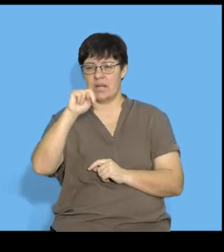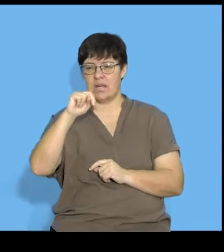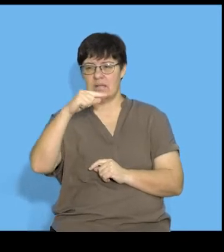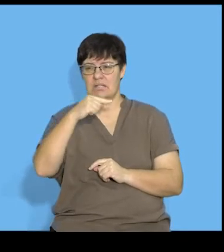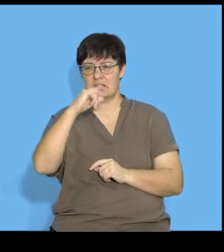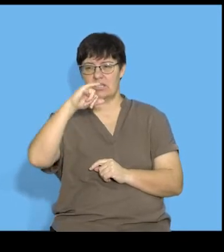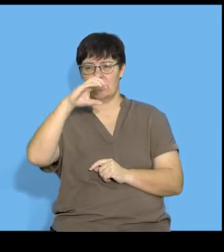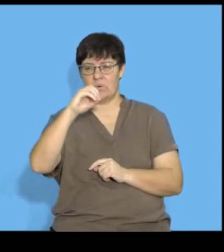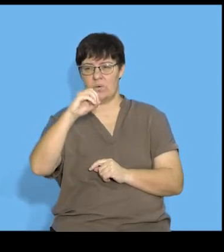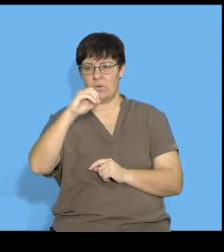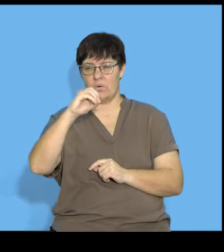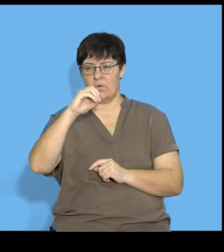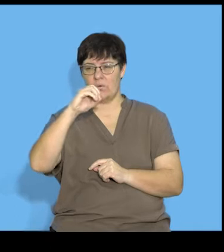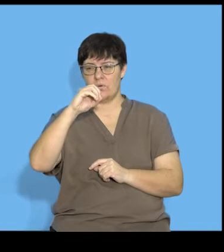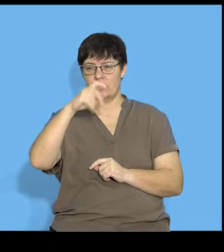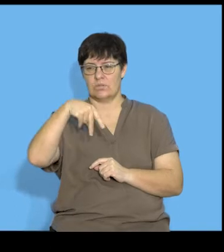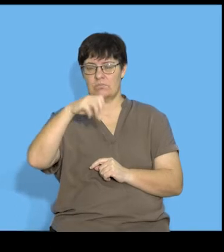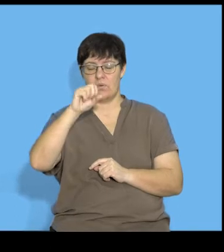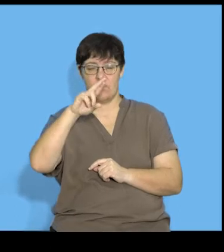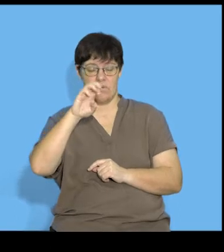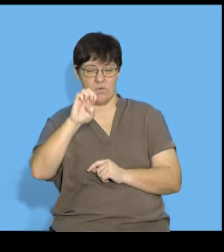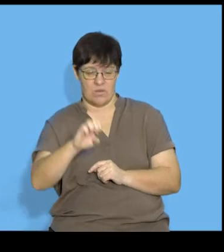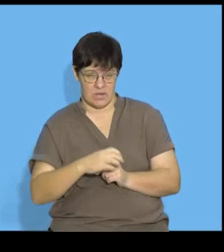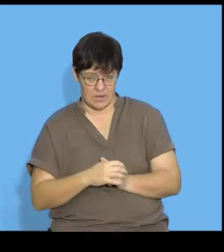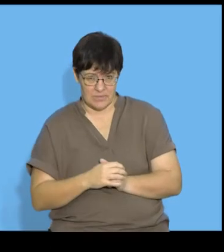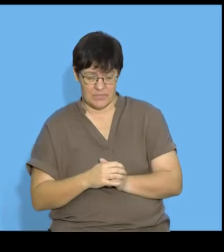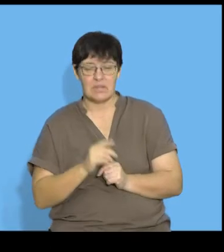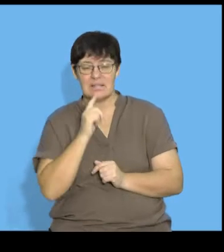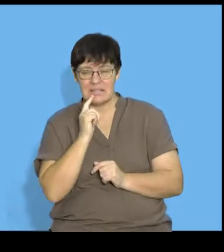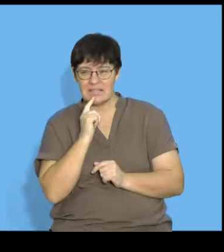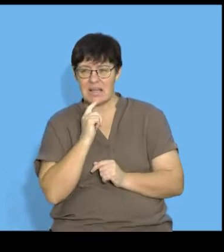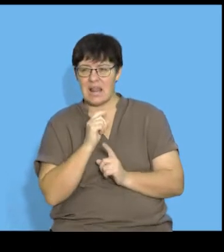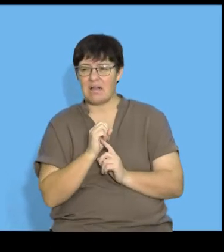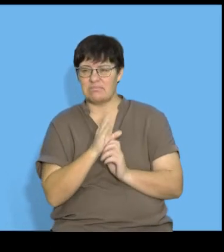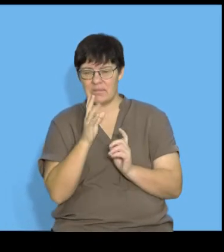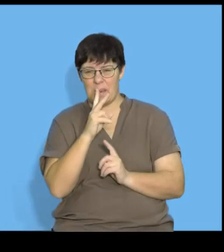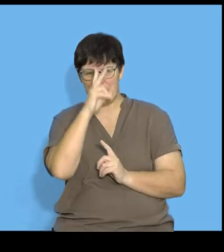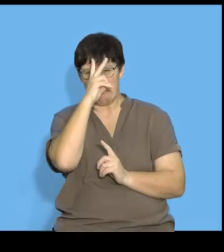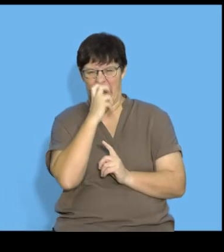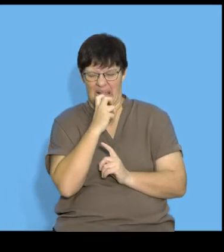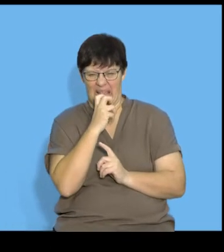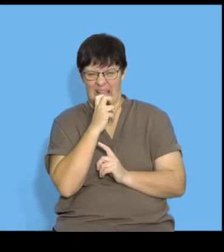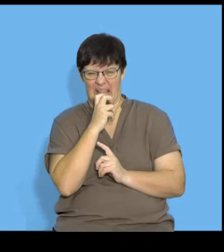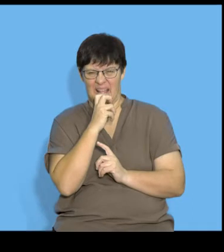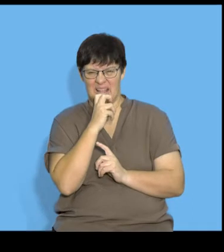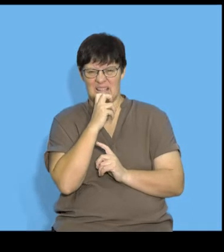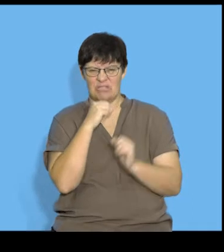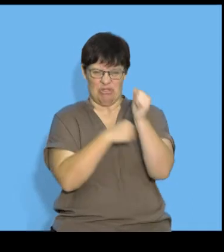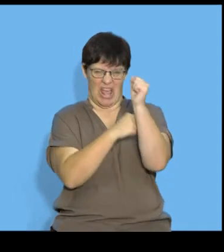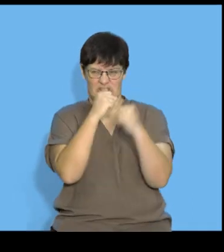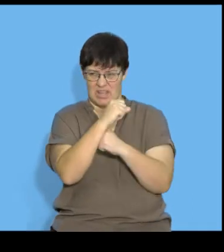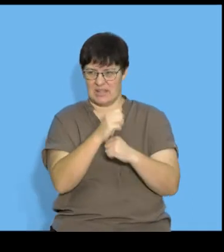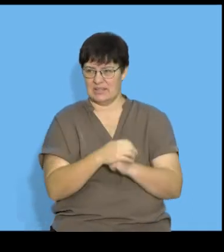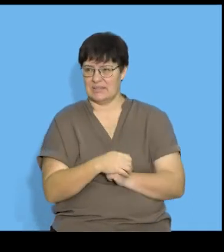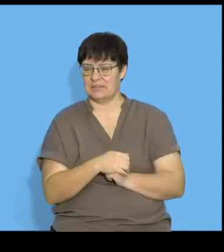there's this, all right, when we do the bread mold, it's usually a big black, All right, a big black structure. I want to show you over